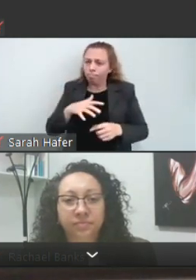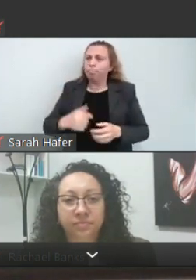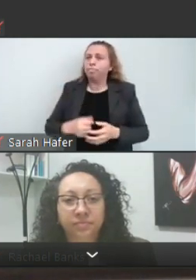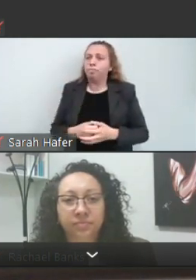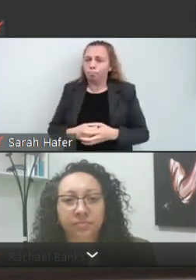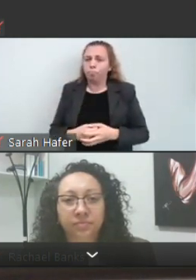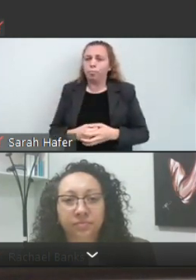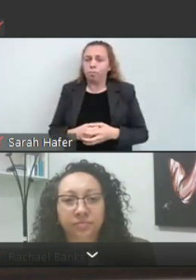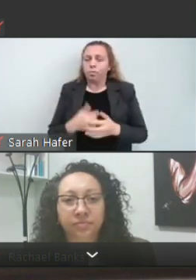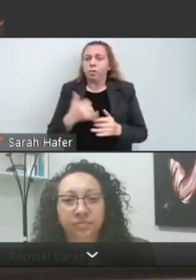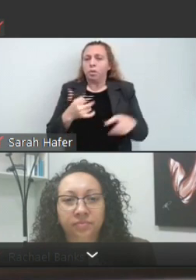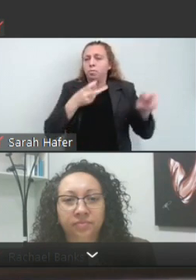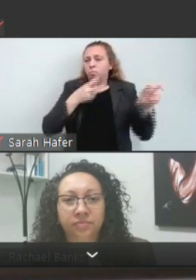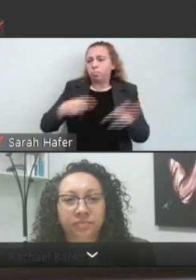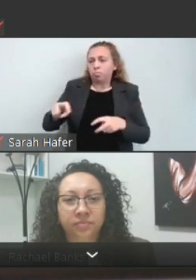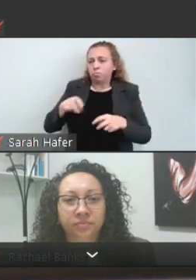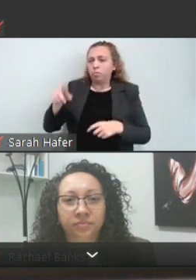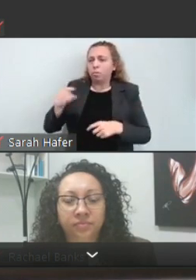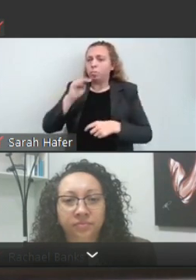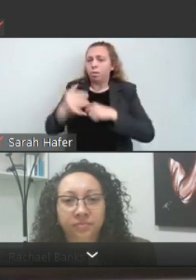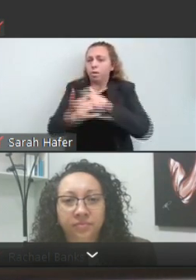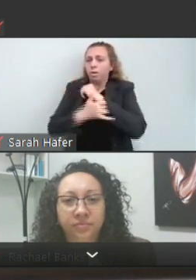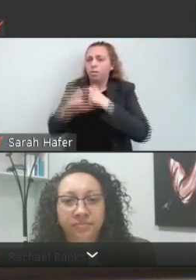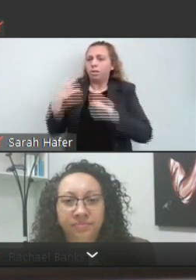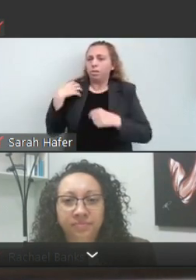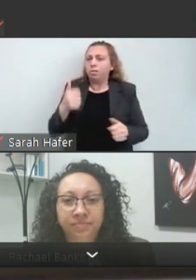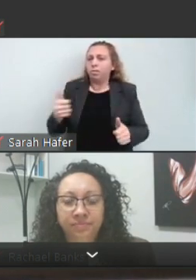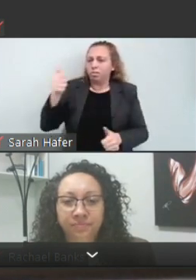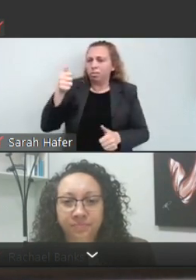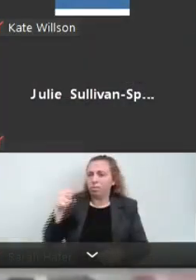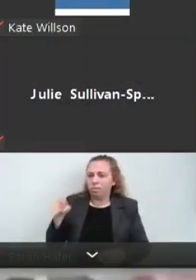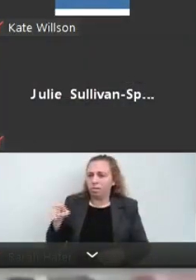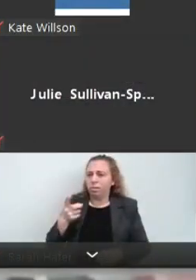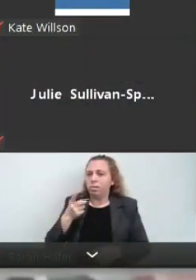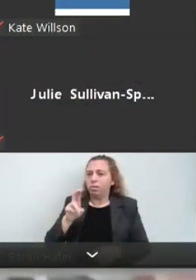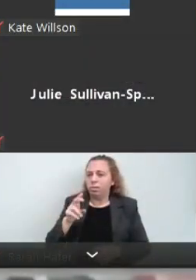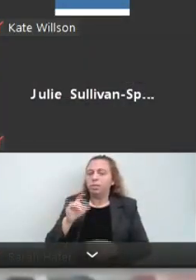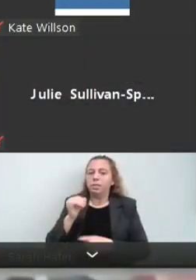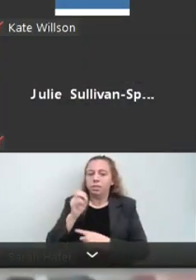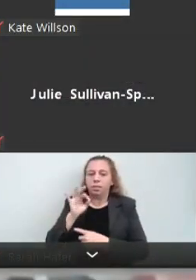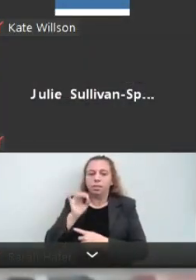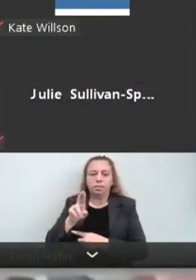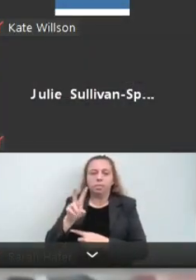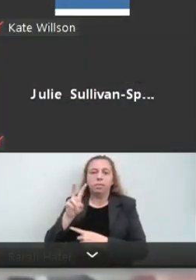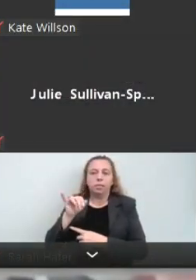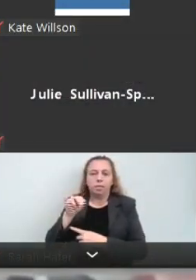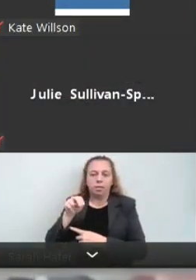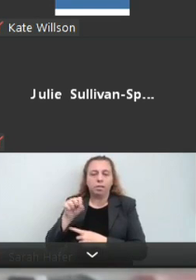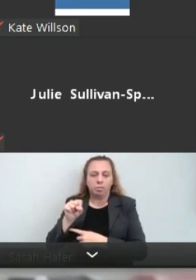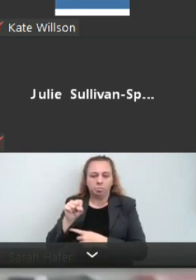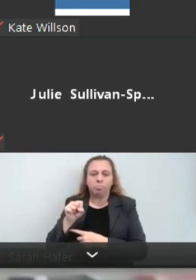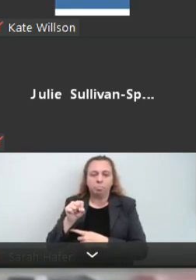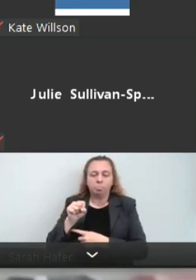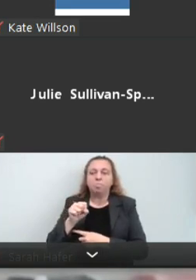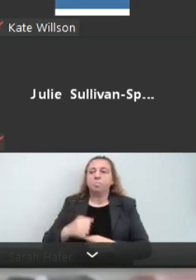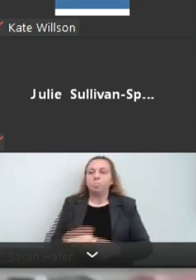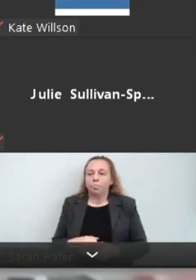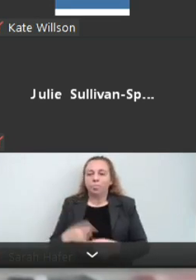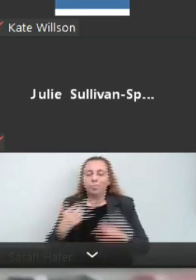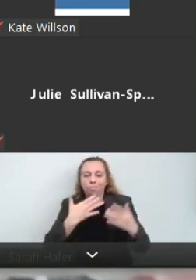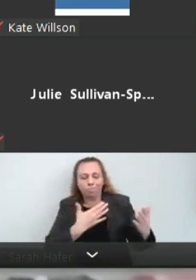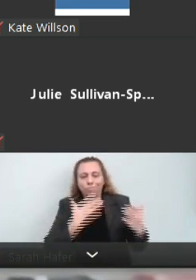Health Officer, Dr. Jennifer Vines. Thank you, Madam Chair. Dr. Jennifer Vines